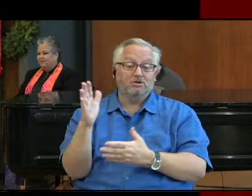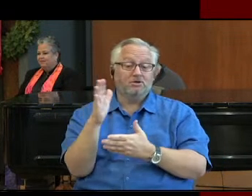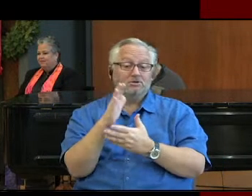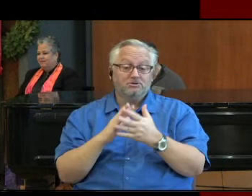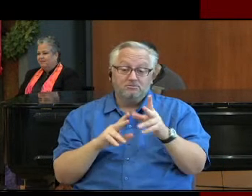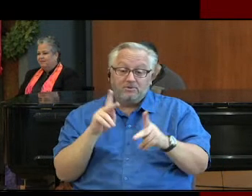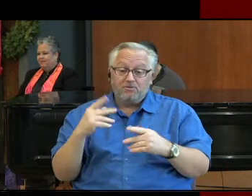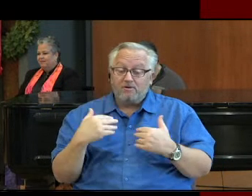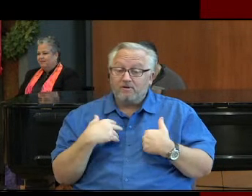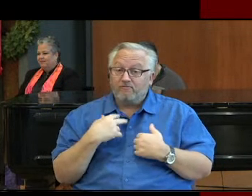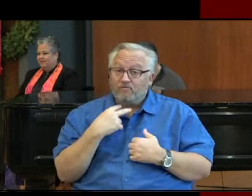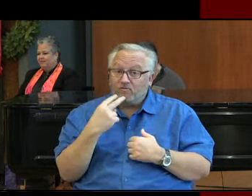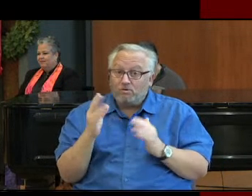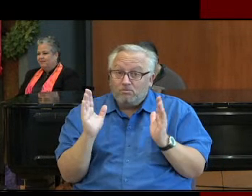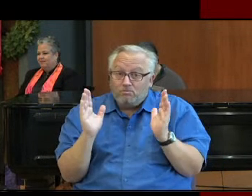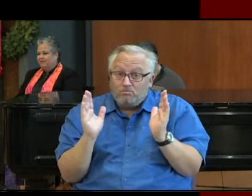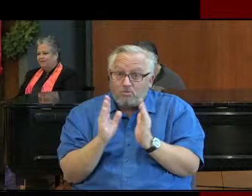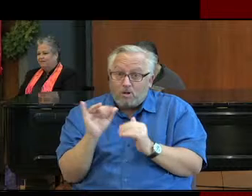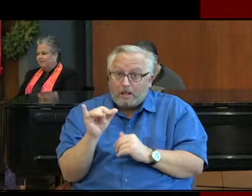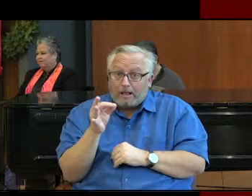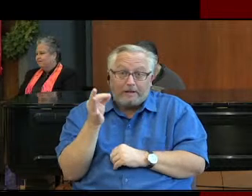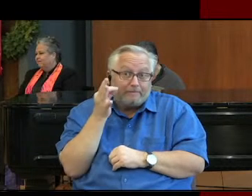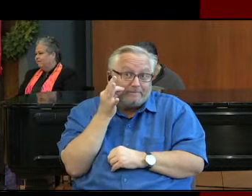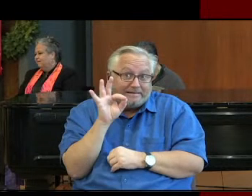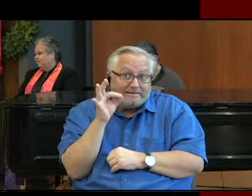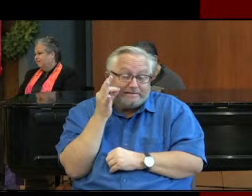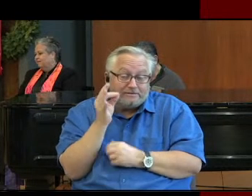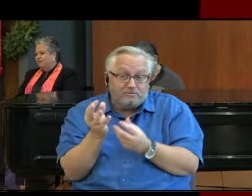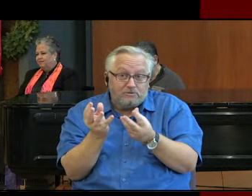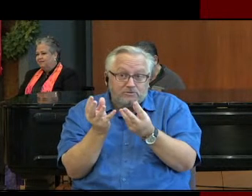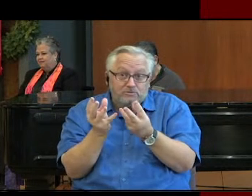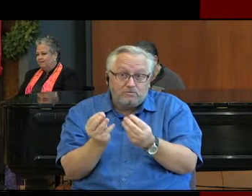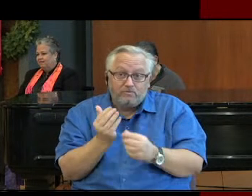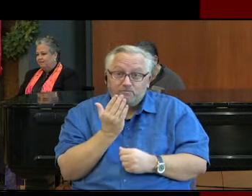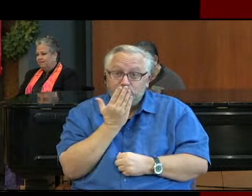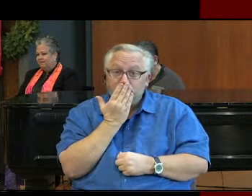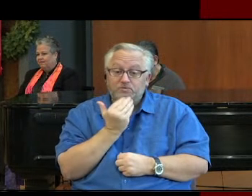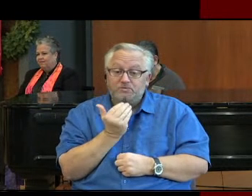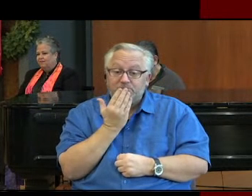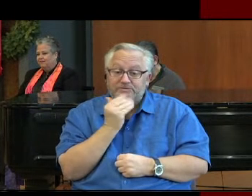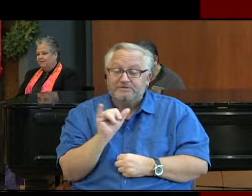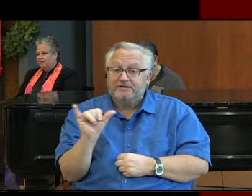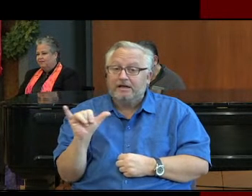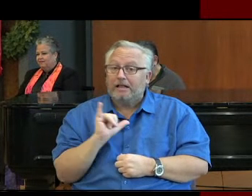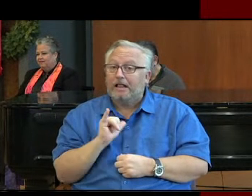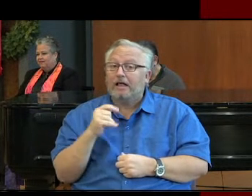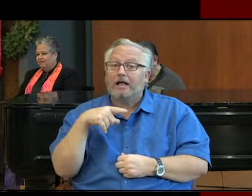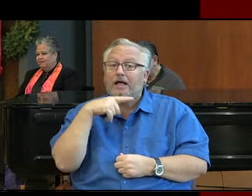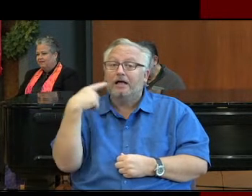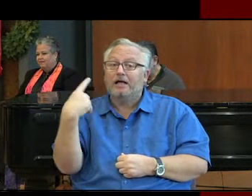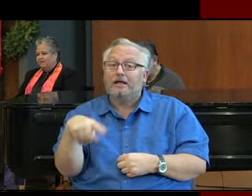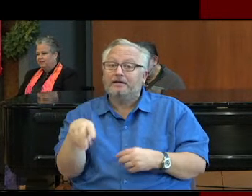Some have a voice as small as a bee, soft and sweet like kisses of honey.